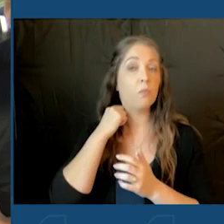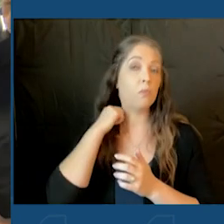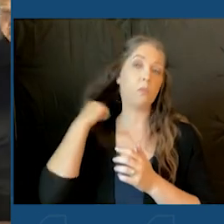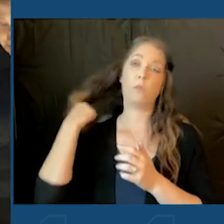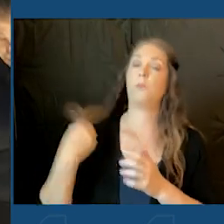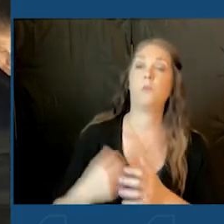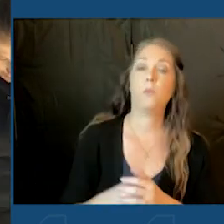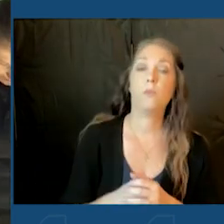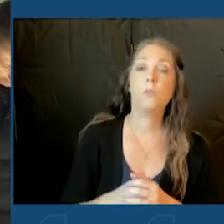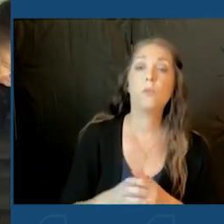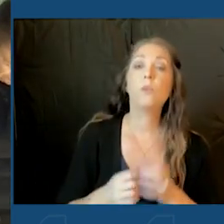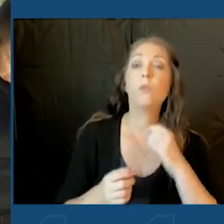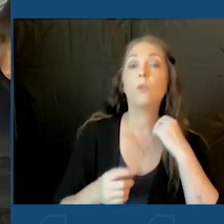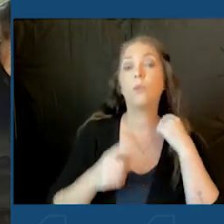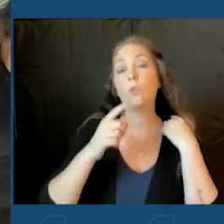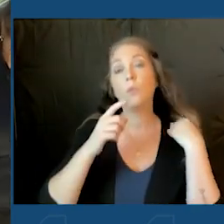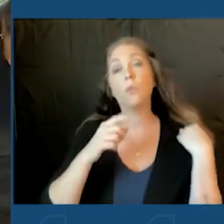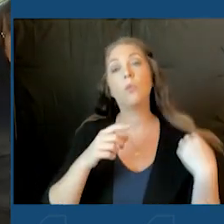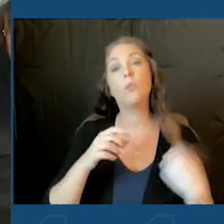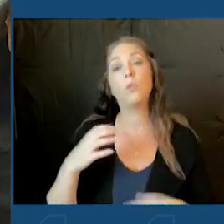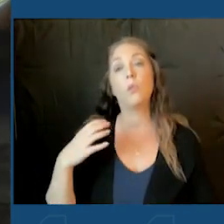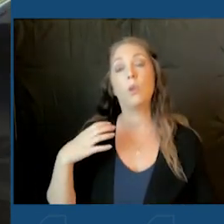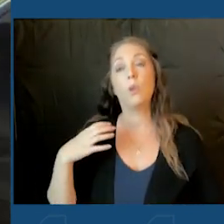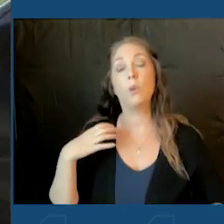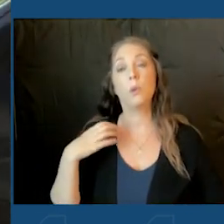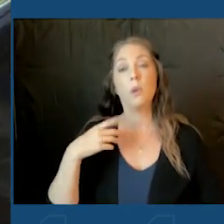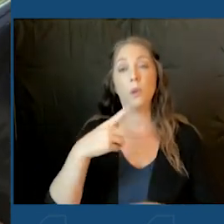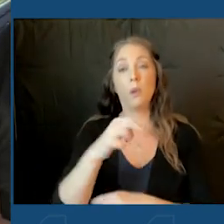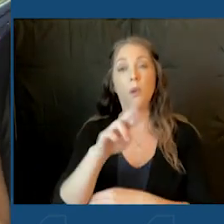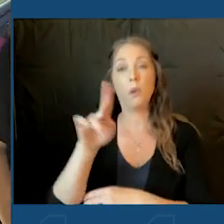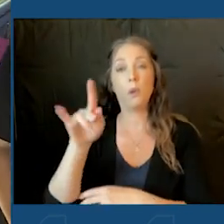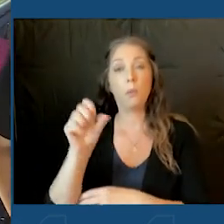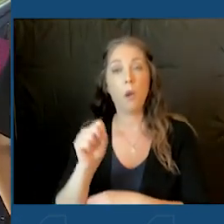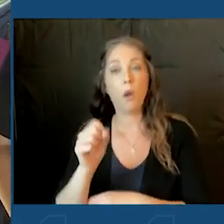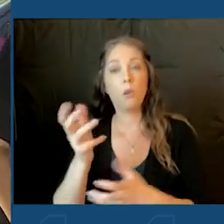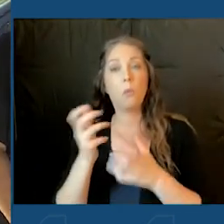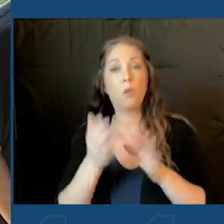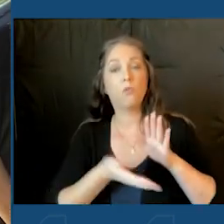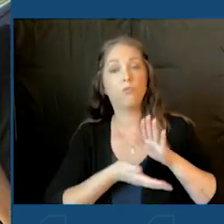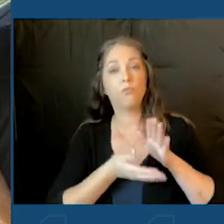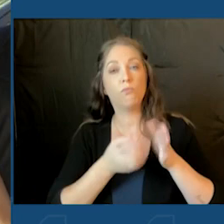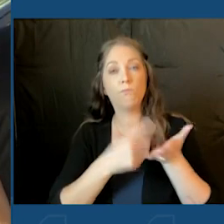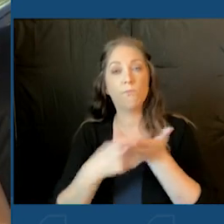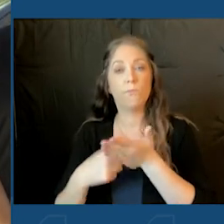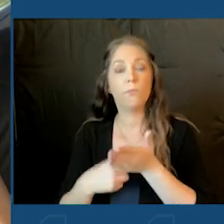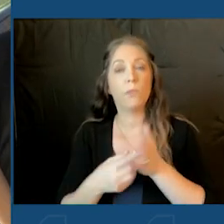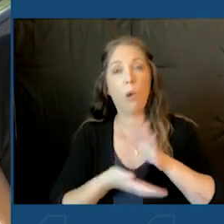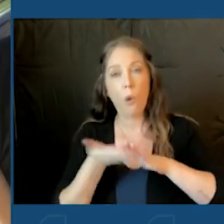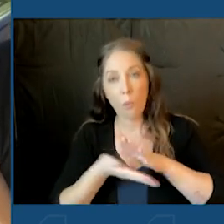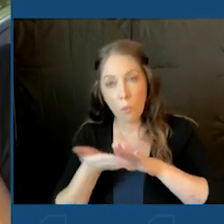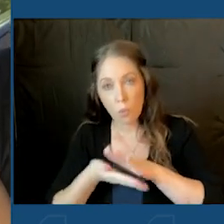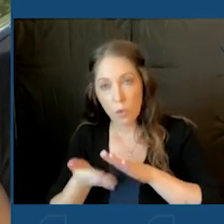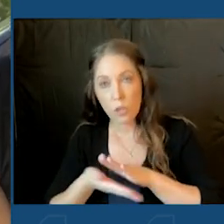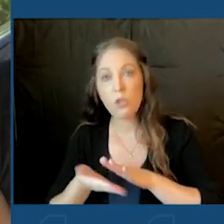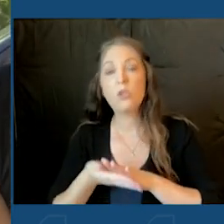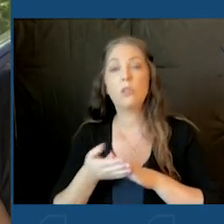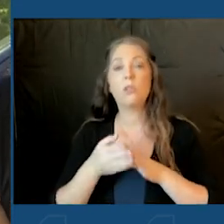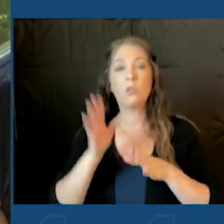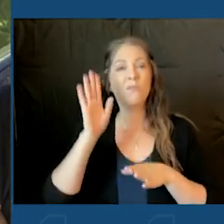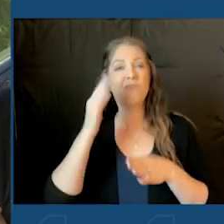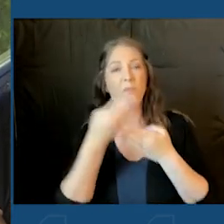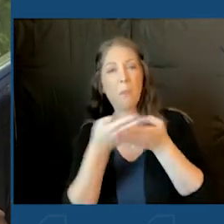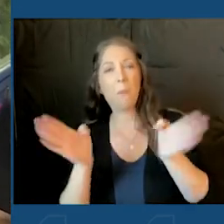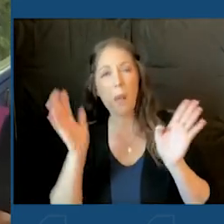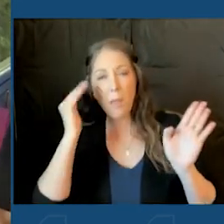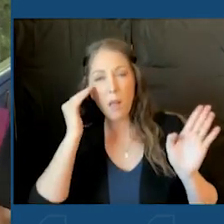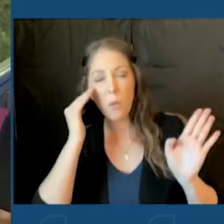I'd like to ask Commissioner Parks to talk about just our operations, what we're doing in the parks and closures, et cetera, just so everybody, the public's aware. Thank